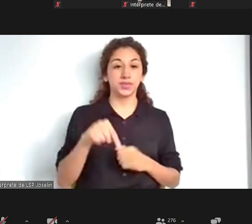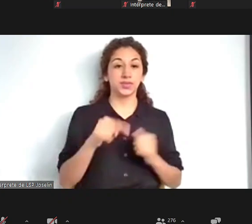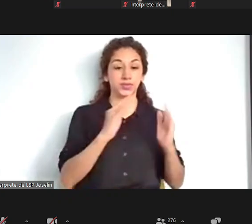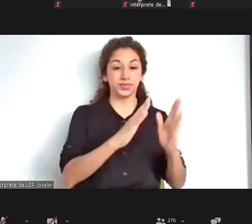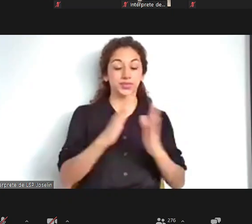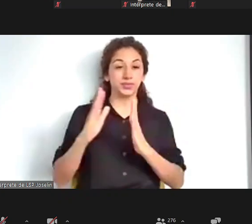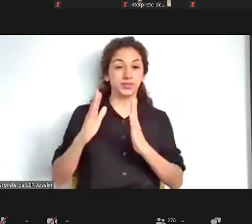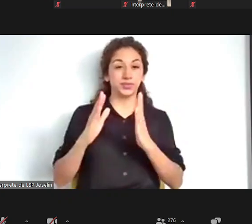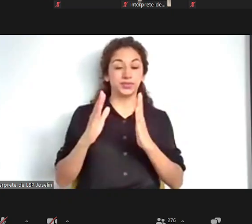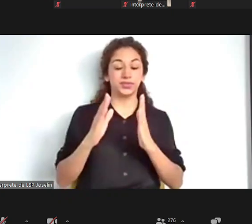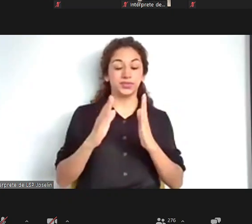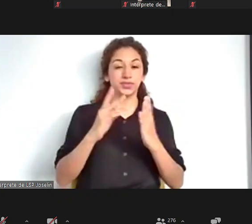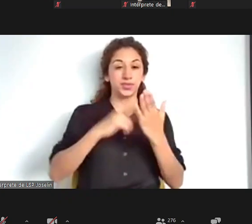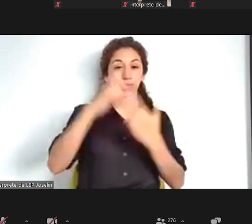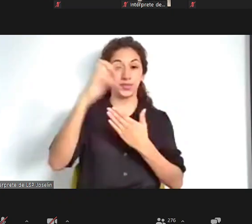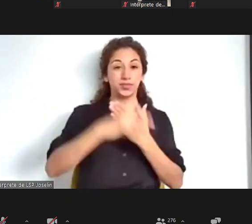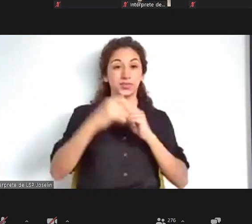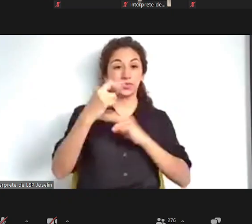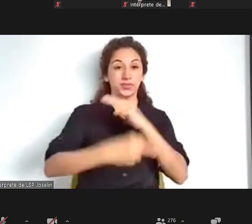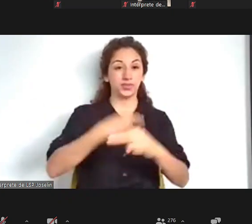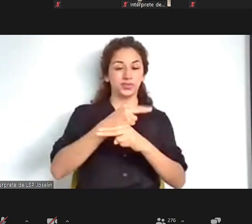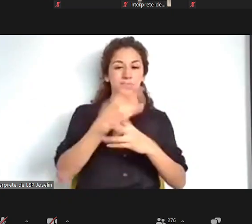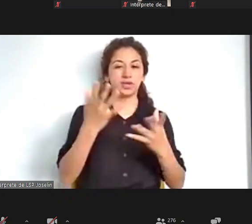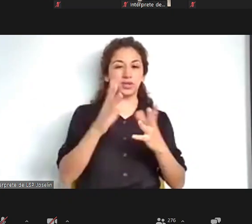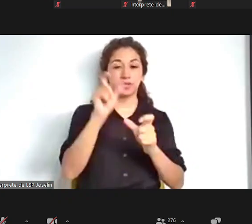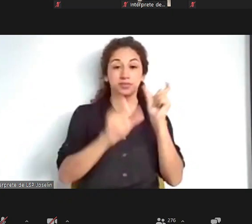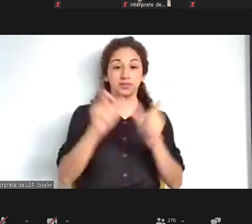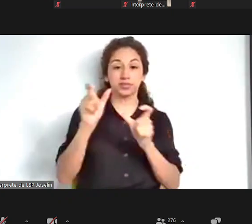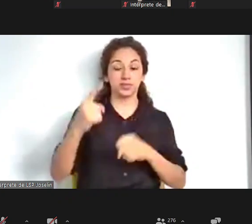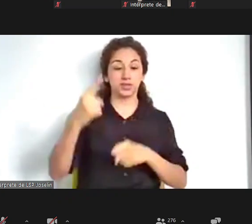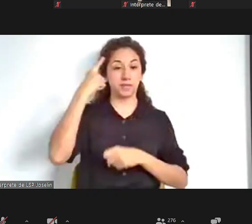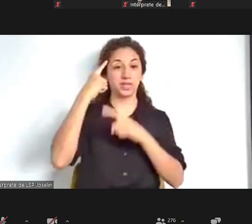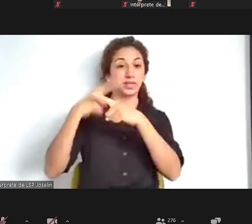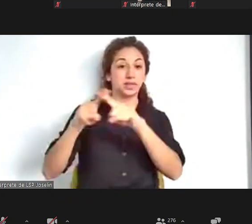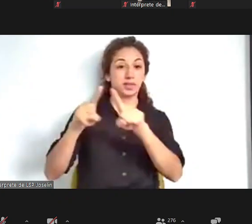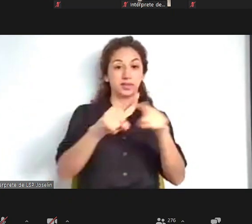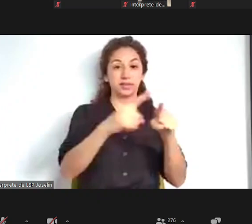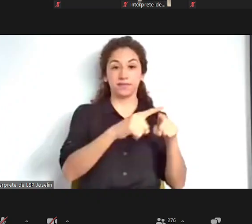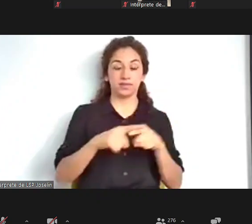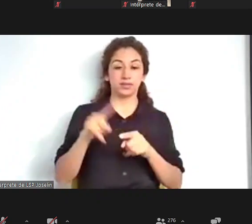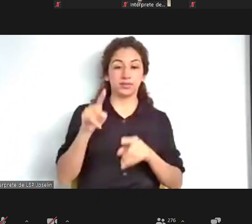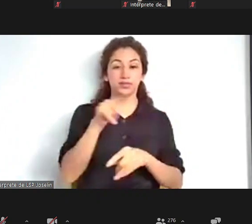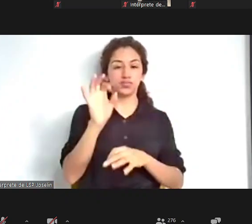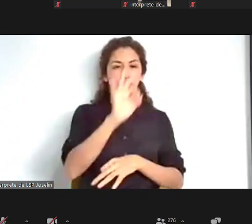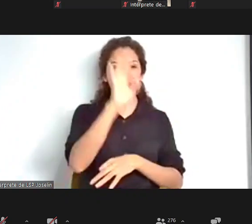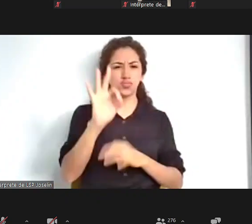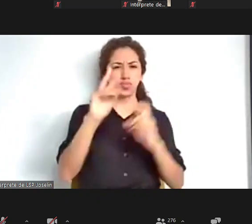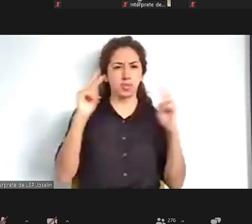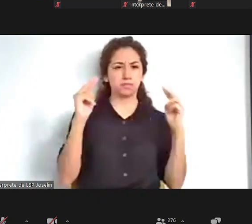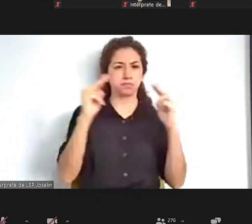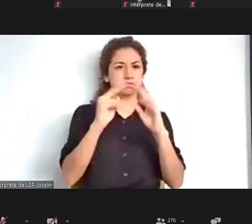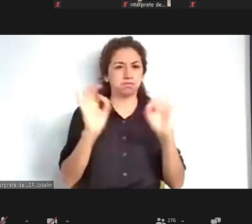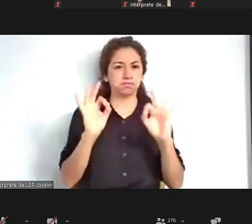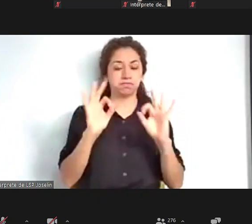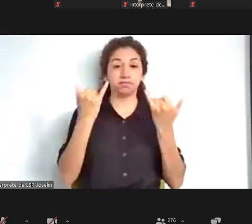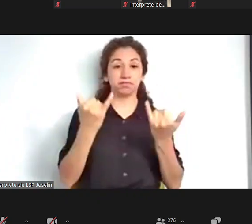the national plan has allowed that actors that think differently and that had never been sitting in the same